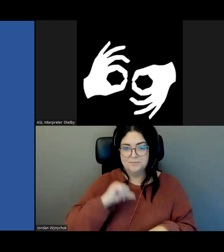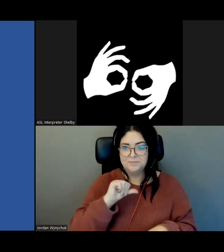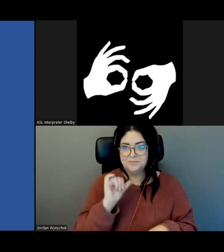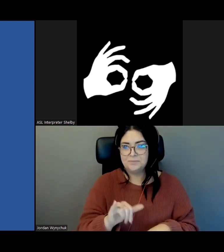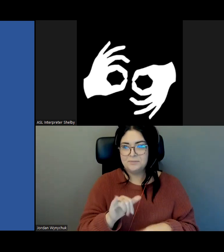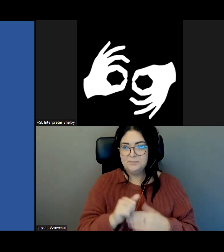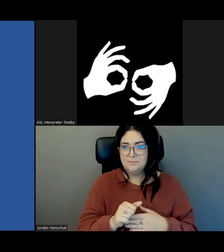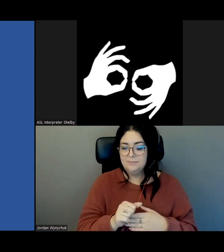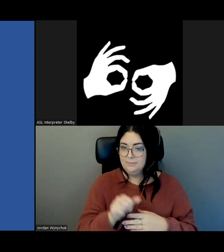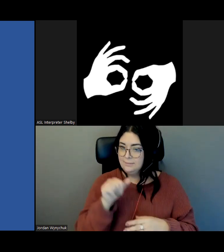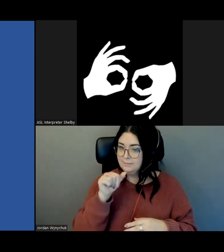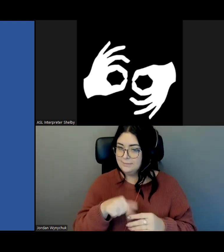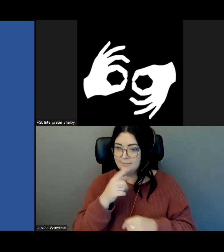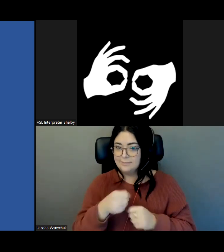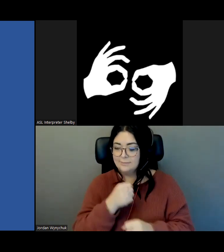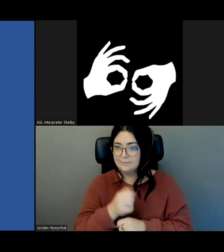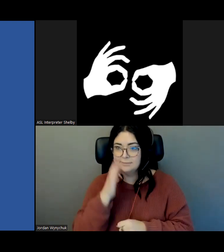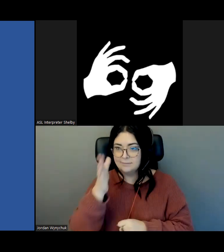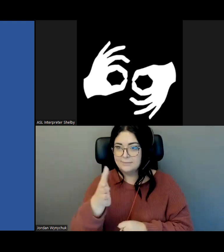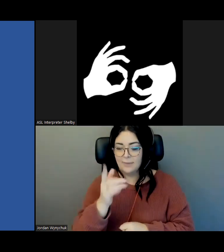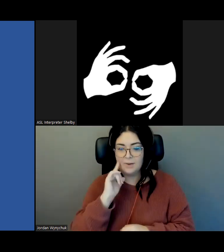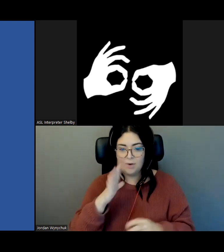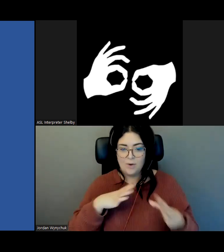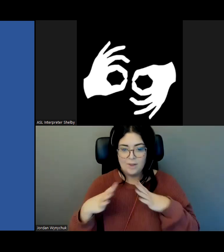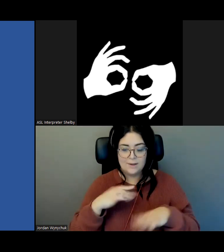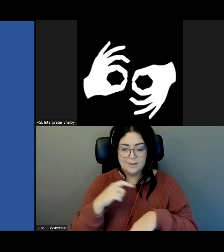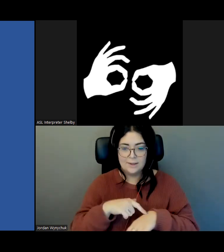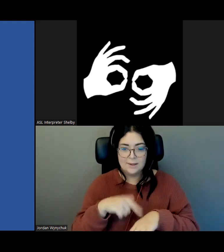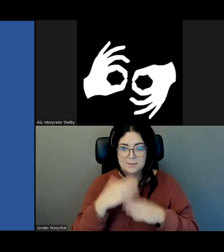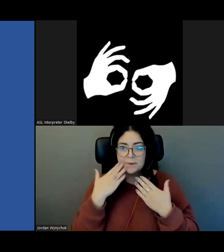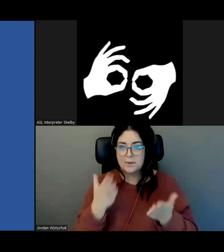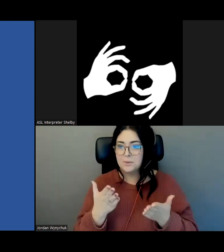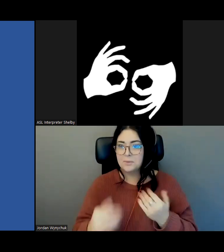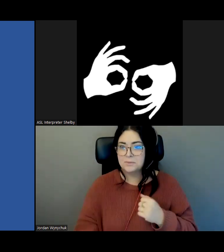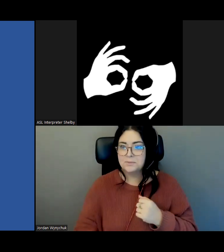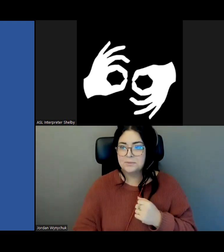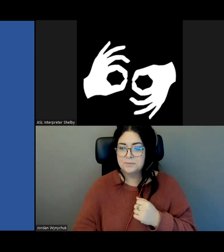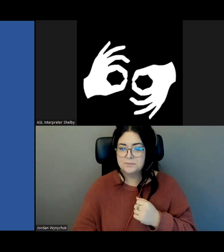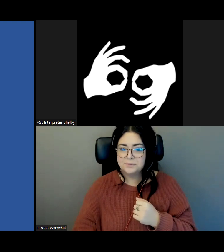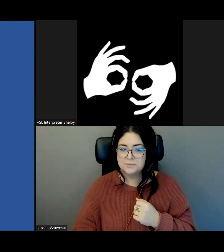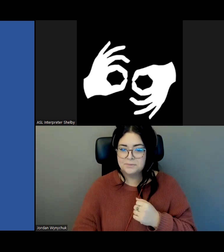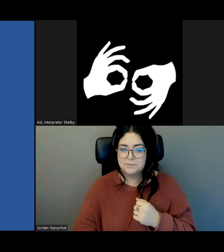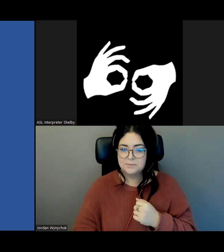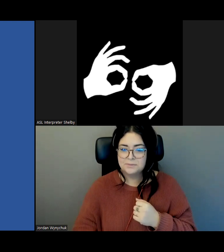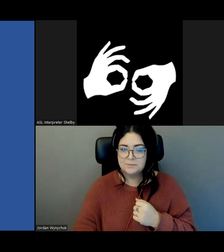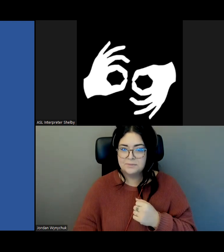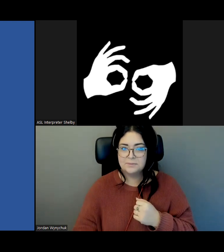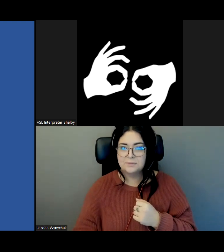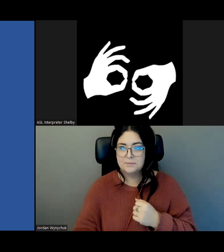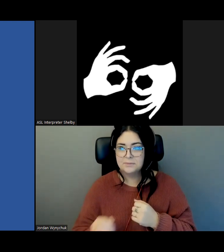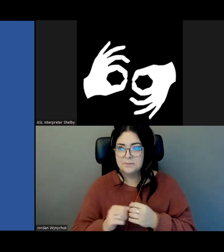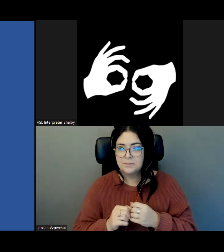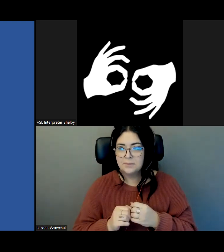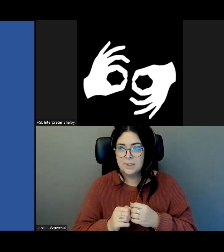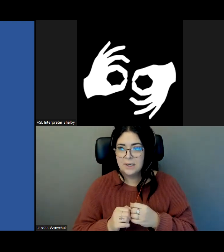this coming year, during the holidays, who knows, it could be even bigger. We're all about, again, those partnerships to fill in the gaps